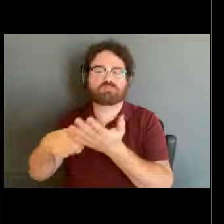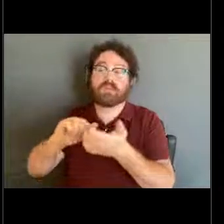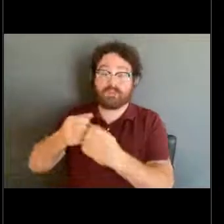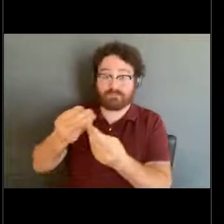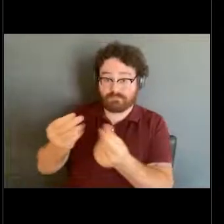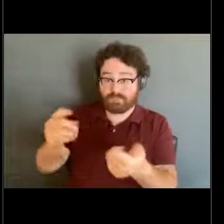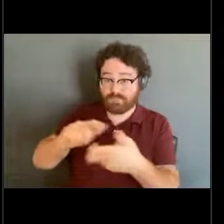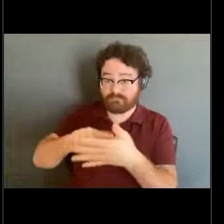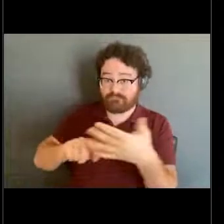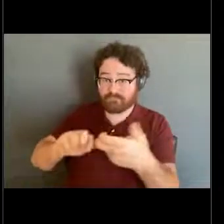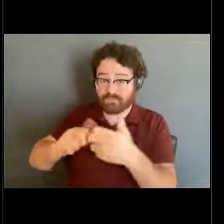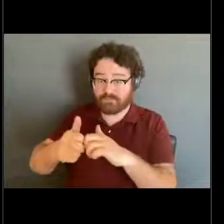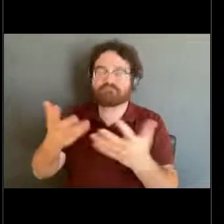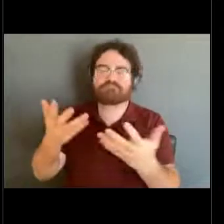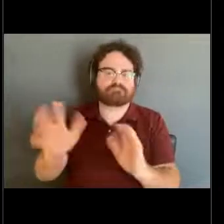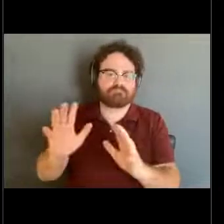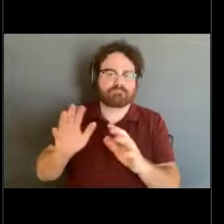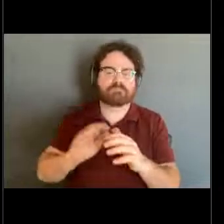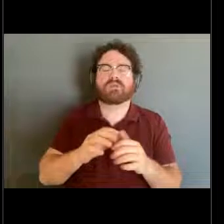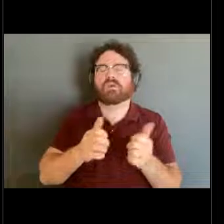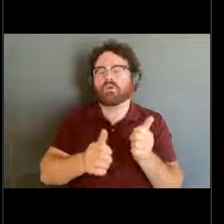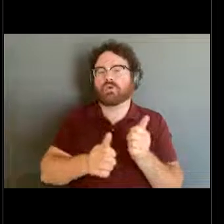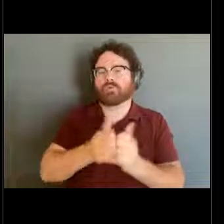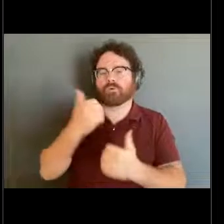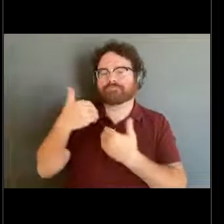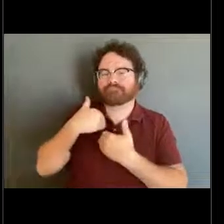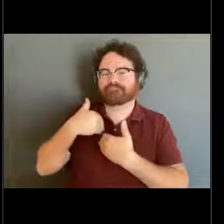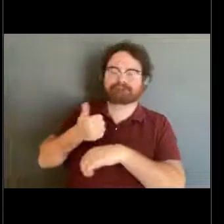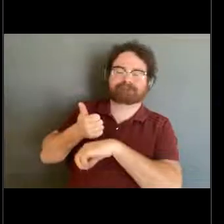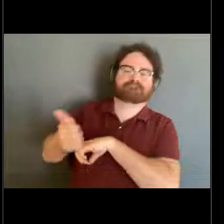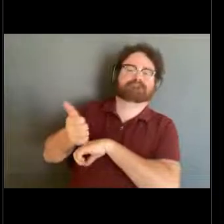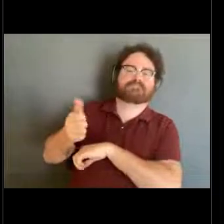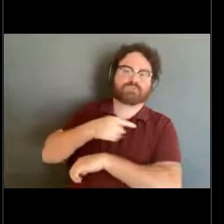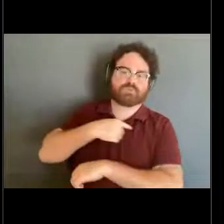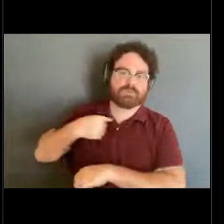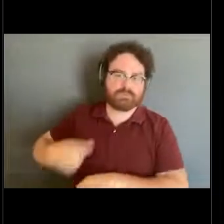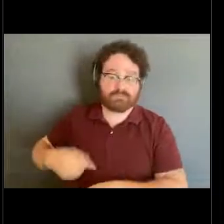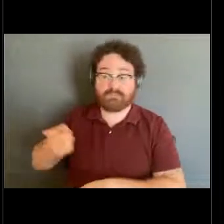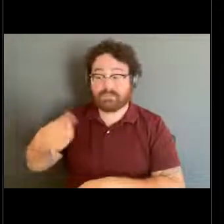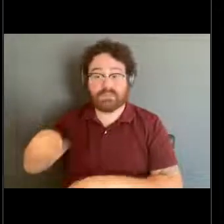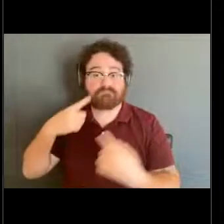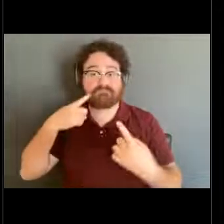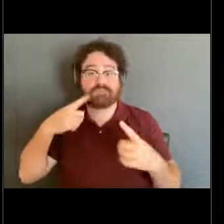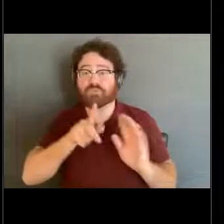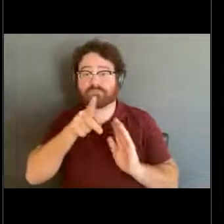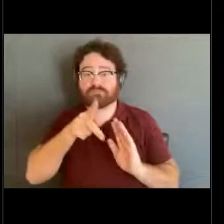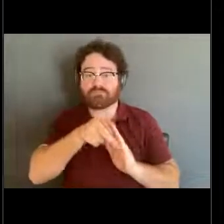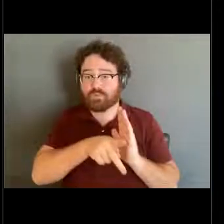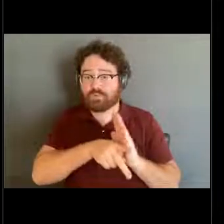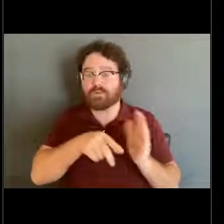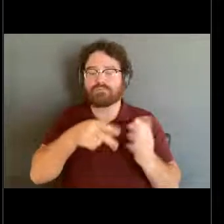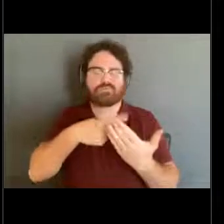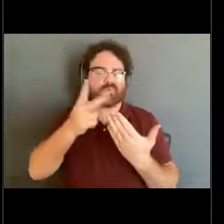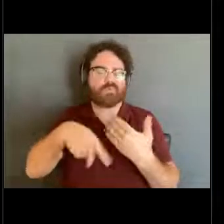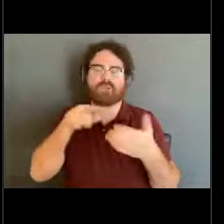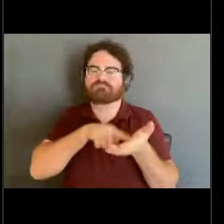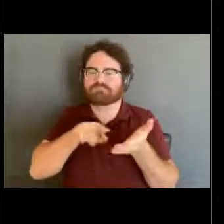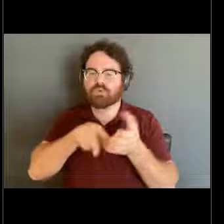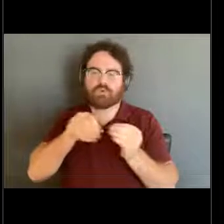towards China. And to their credit, they announced programs to more closely investigate chemical production throughout their country. And